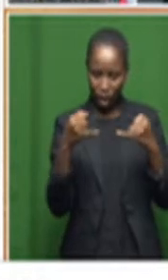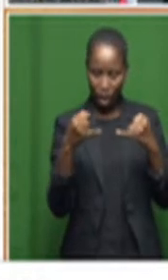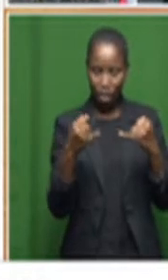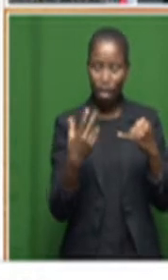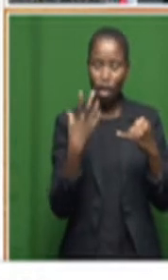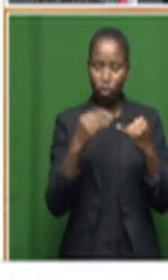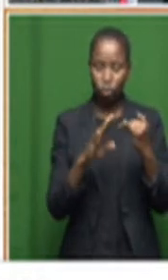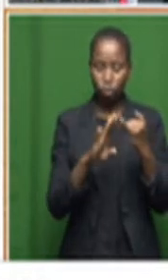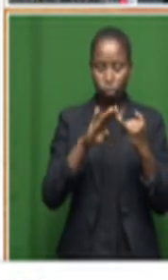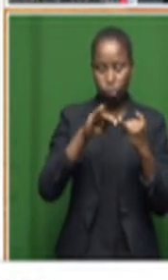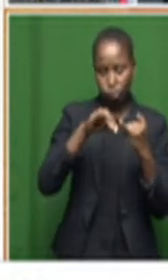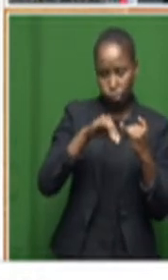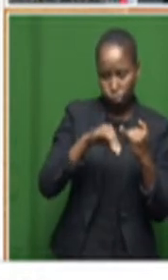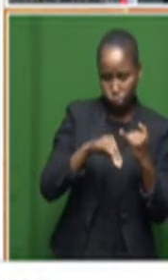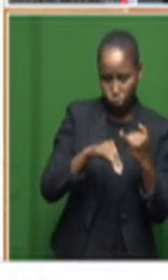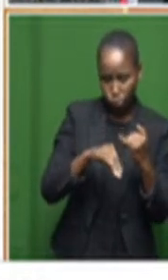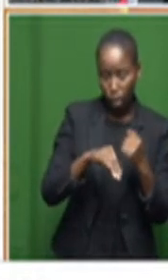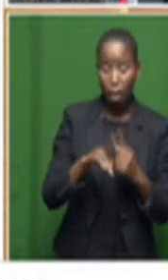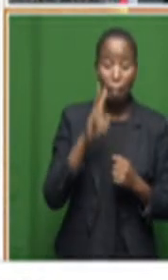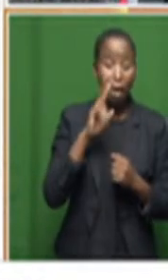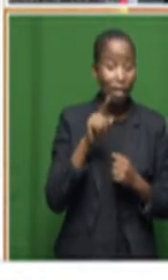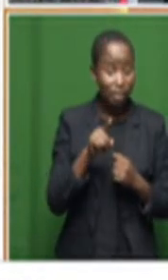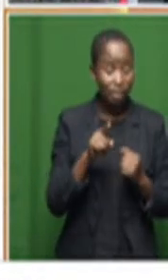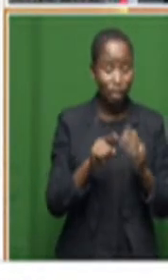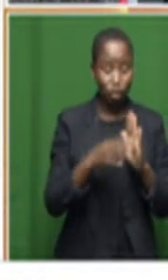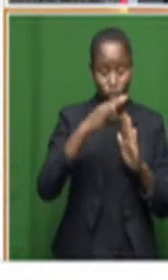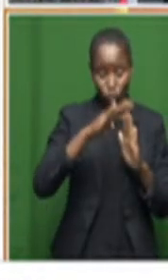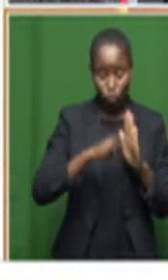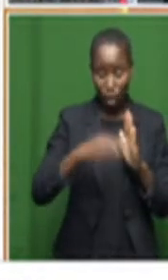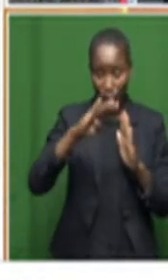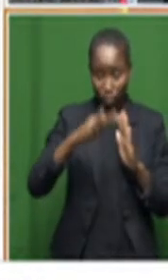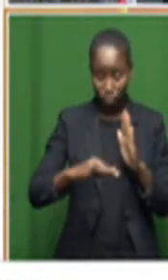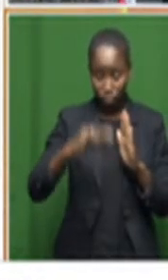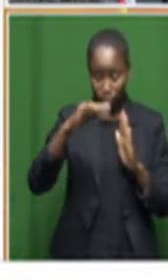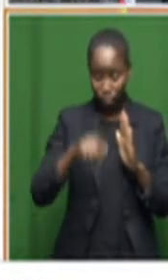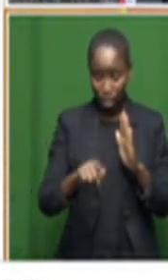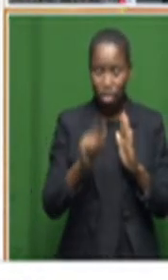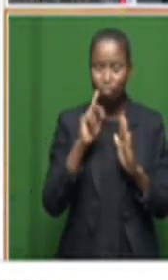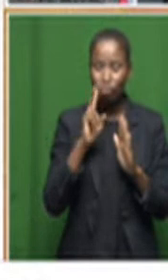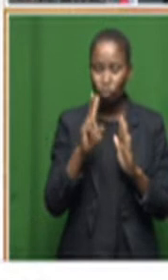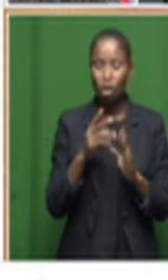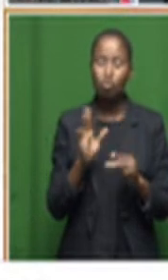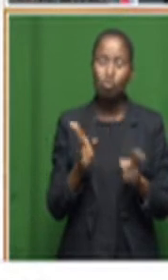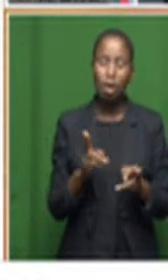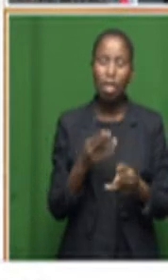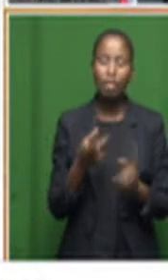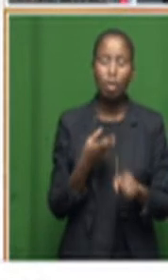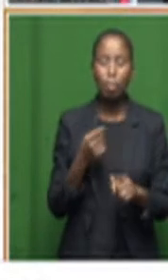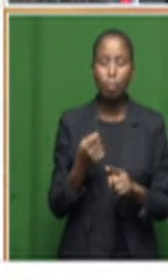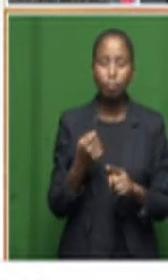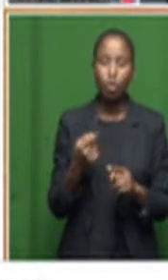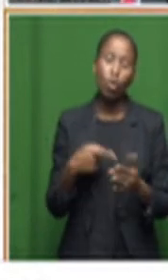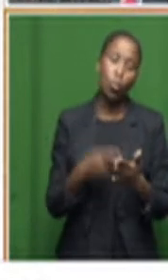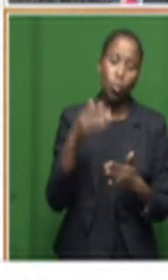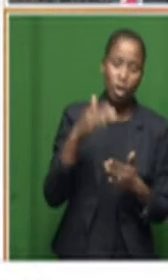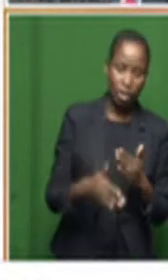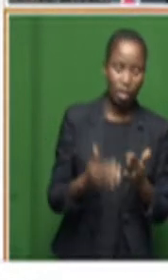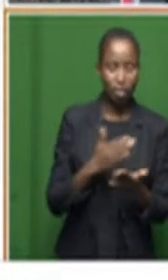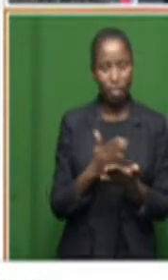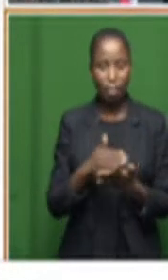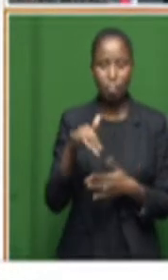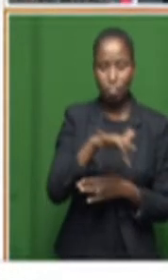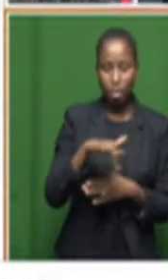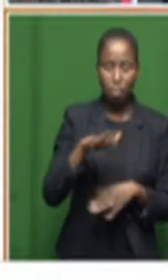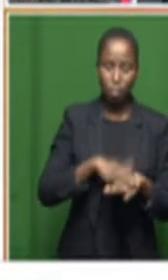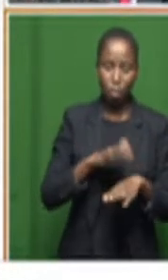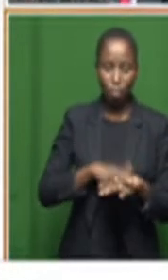what has been encouraging is that the graph is lifting off the baseline over weekends, which means that some weekend sites are vaccinating